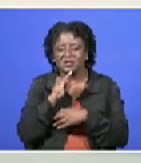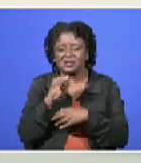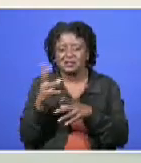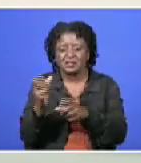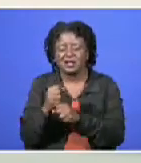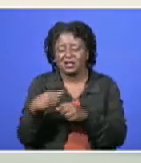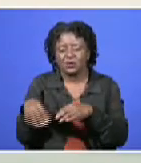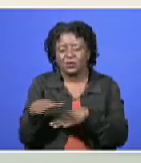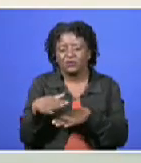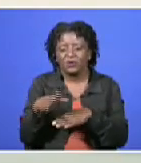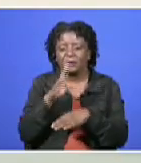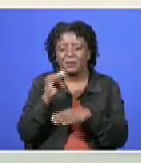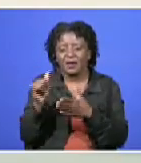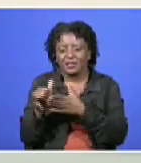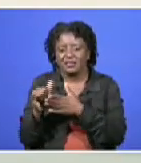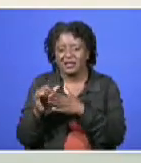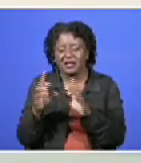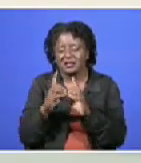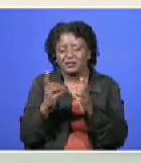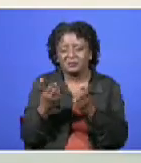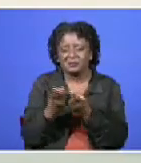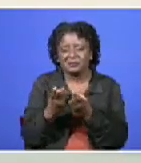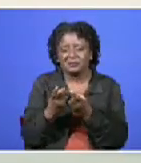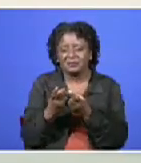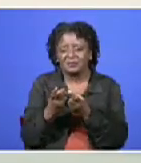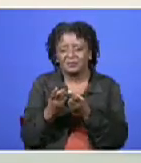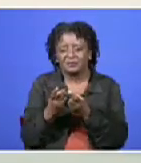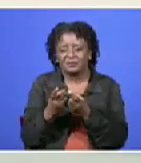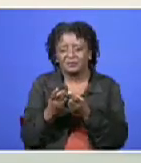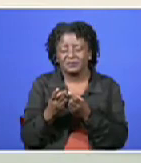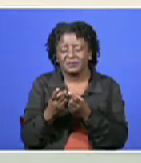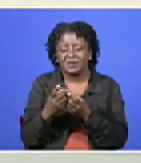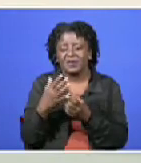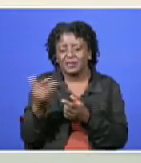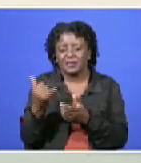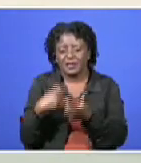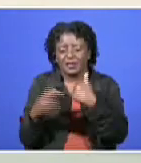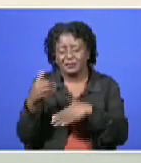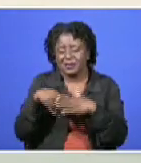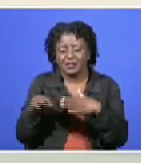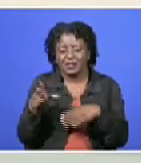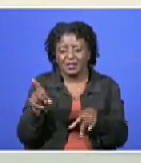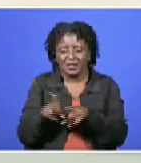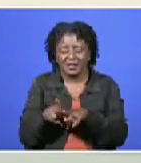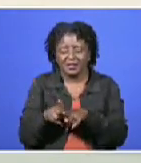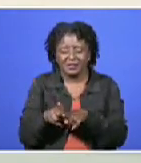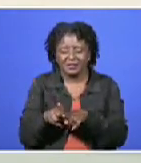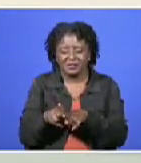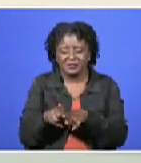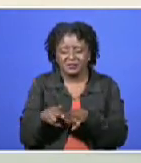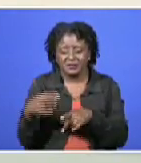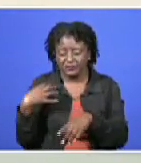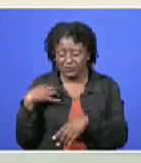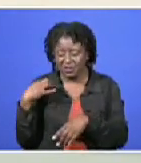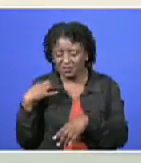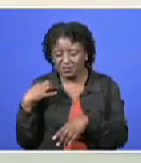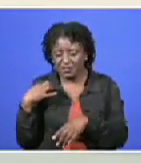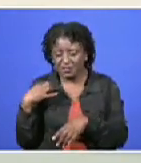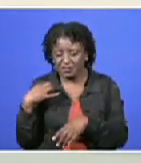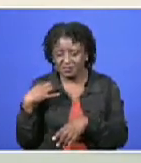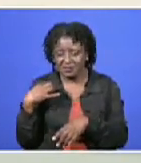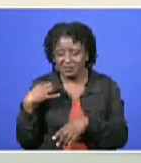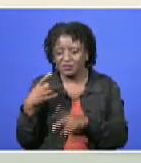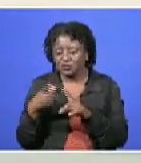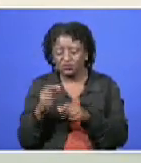the drop of a dime to help out. And they jump in as volunteers. We jump in to strengthen whatever Nema had